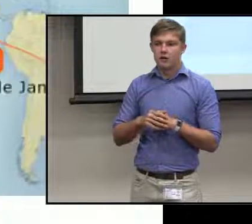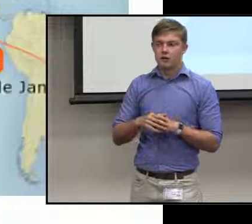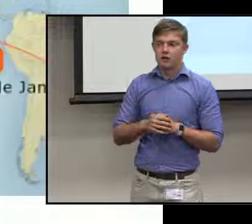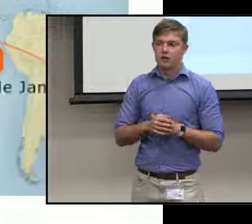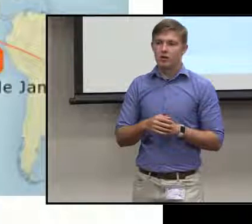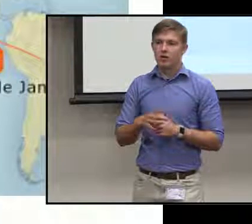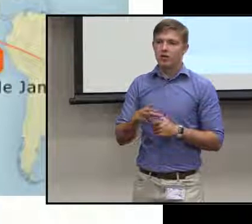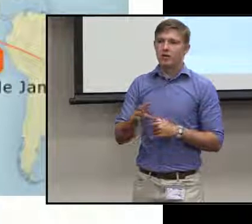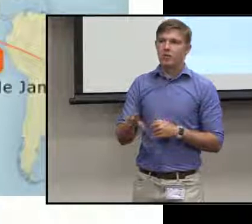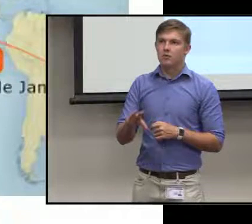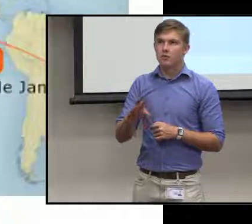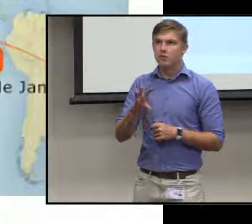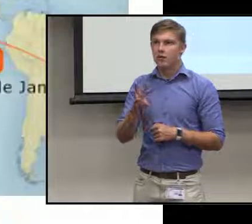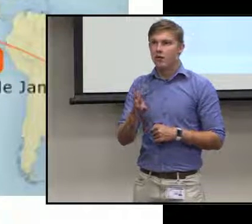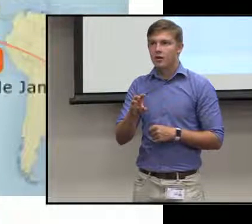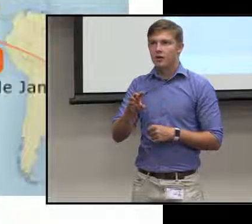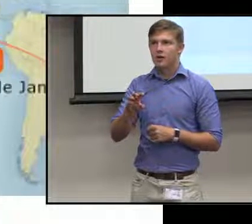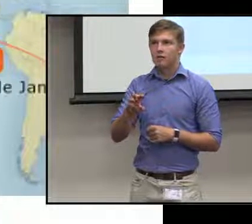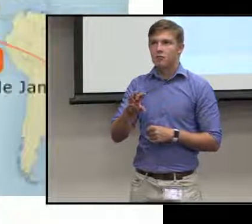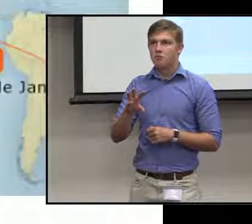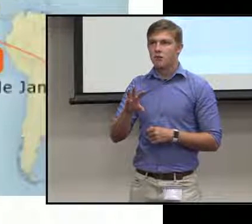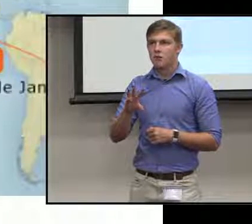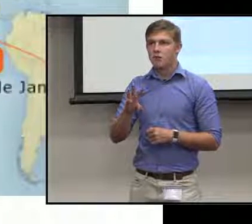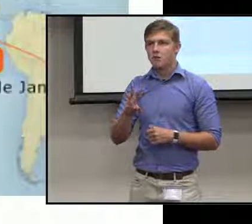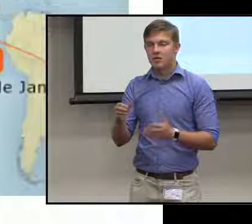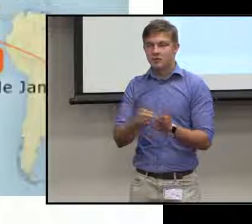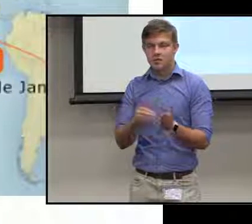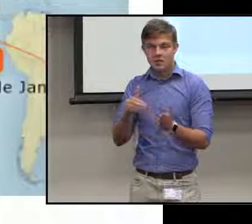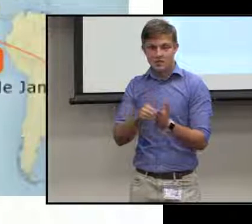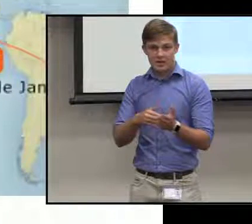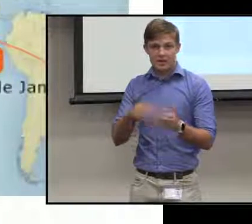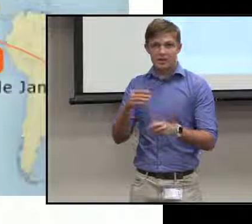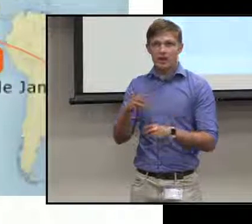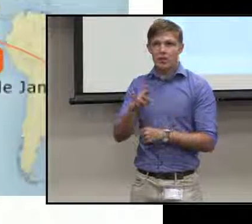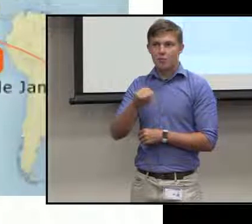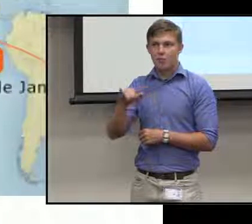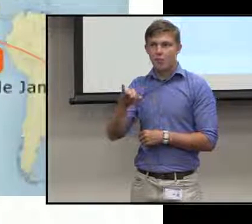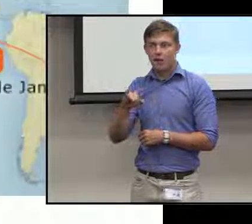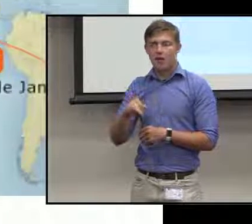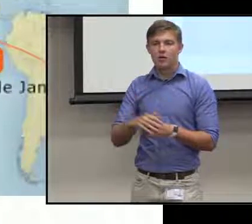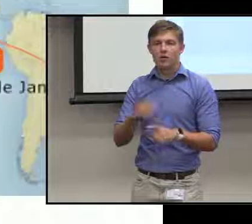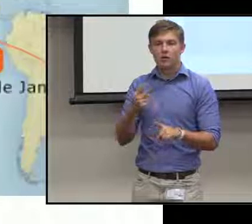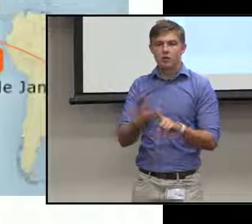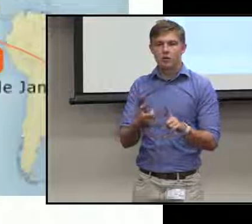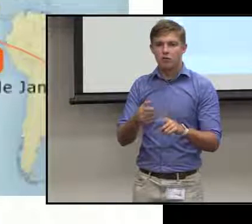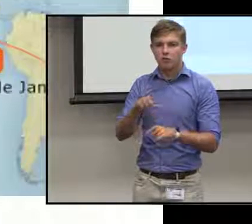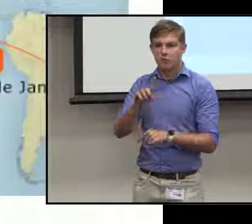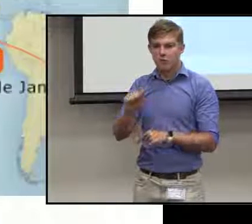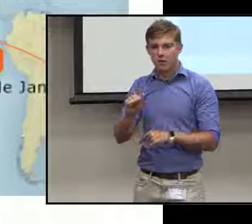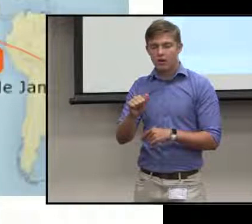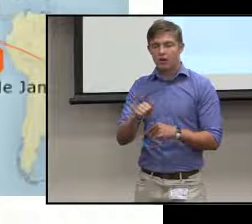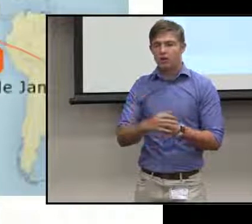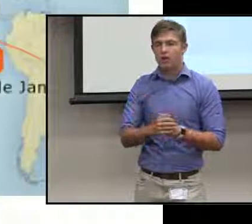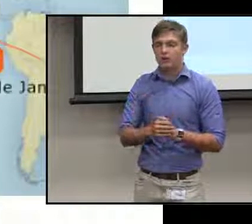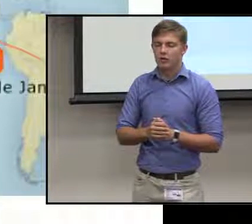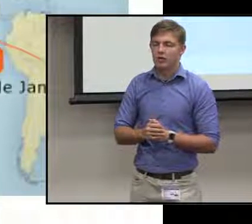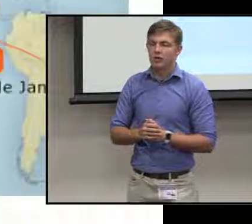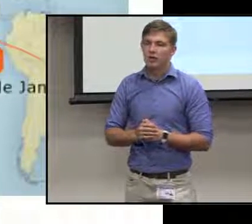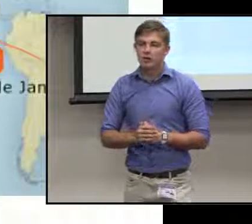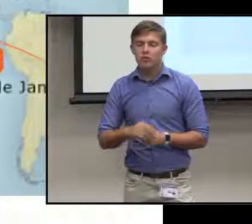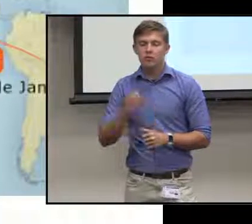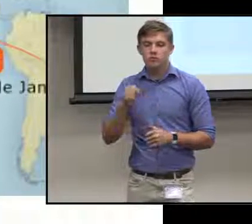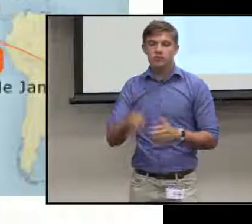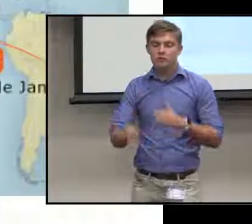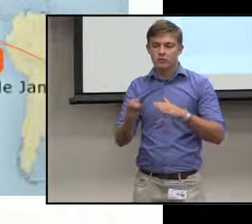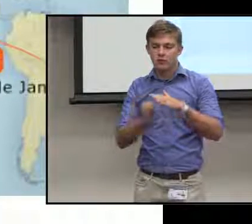Los Angeles and about 11,000 miles from London. So it's out there in the middle of the South Pacific, and it's isolated, but